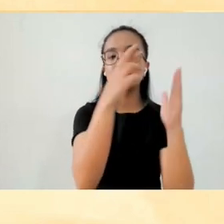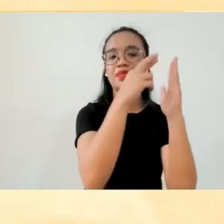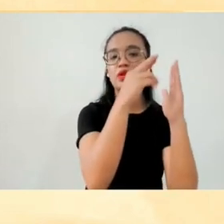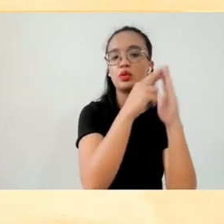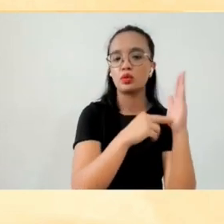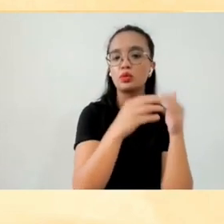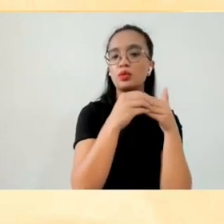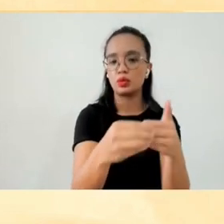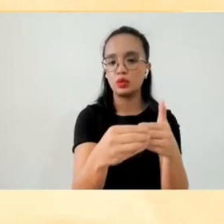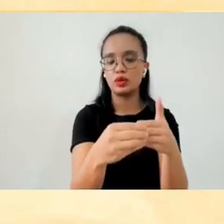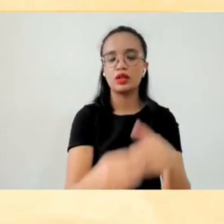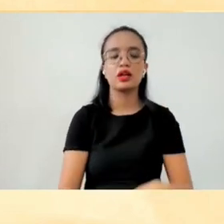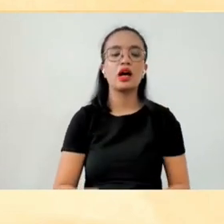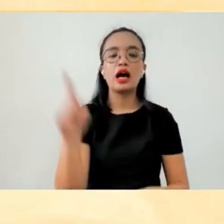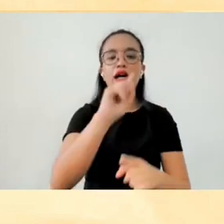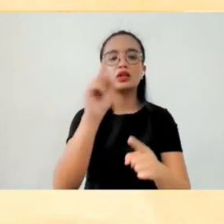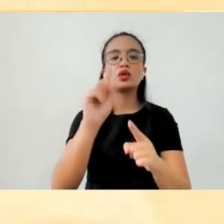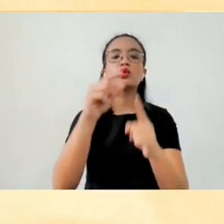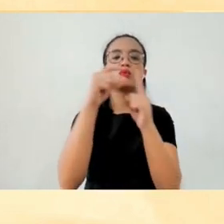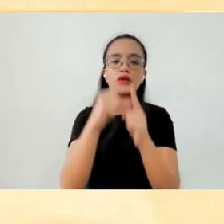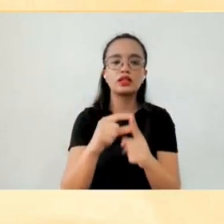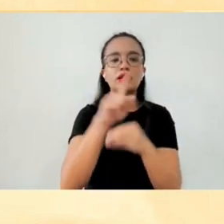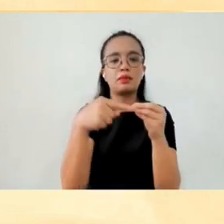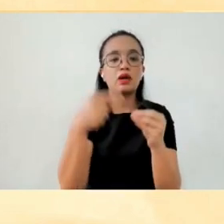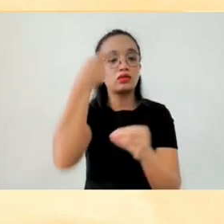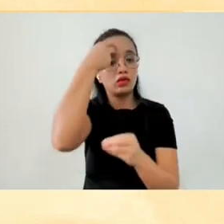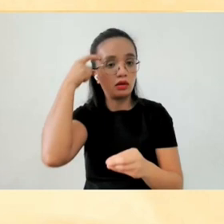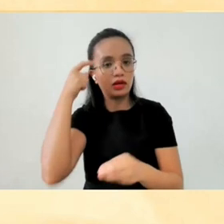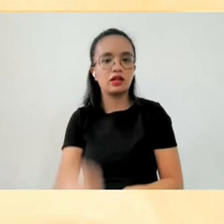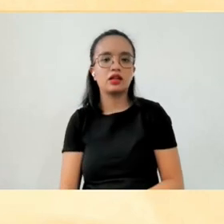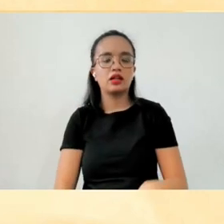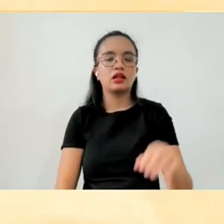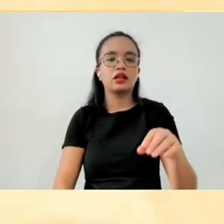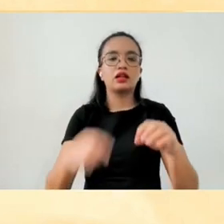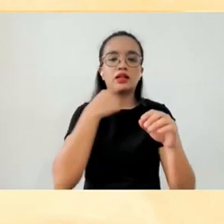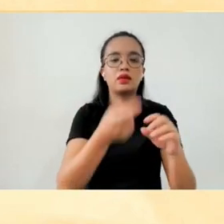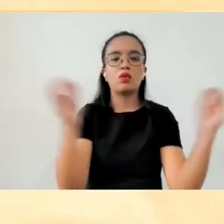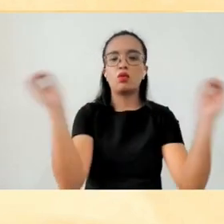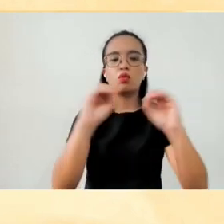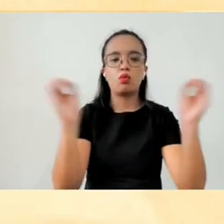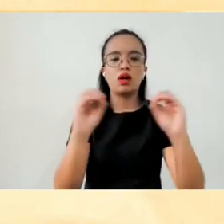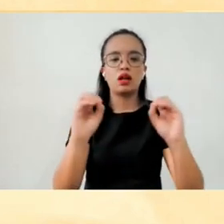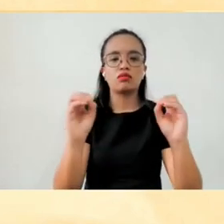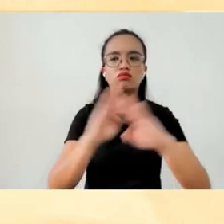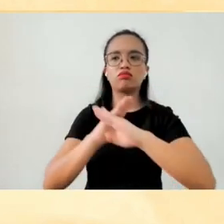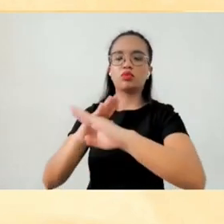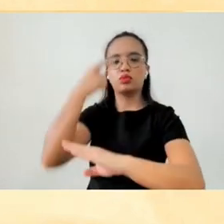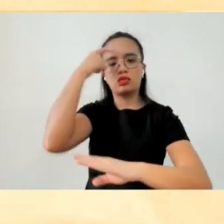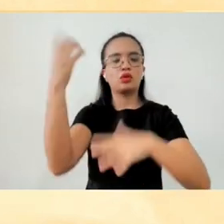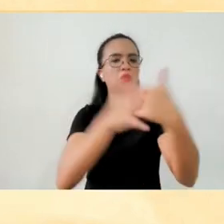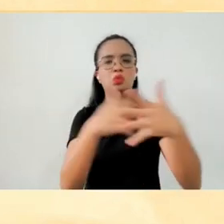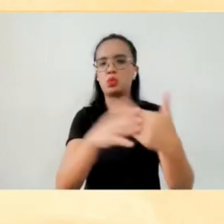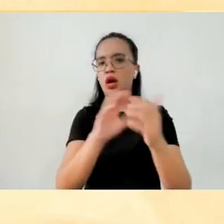just some words about trauma. First, no one is immune to trauma. No matter how good you are, how much you